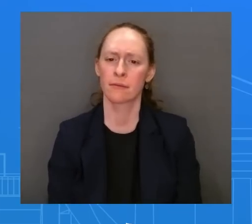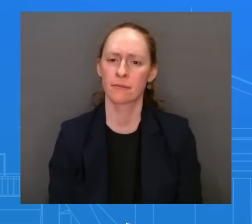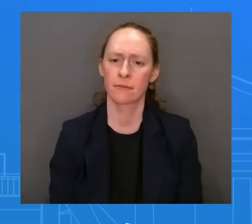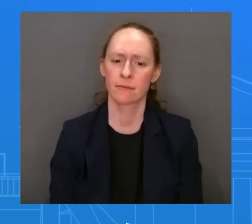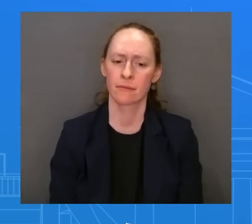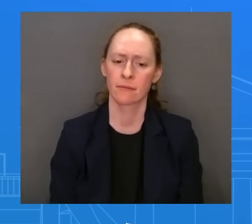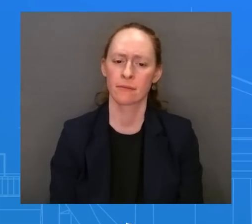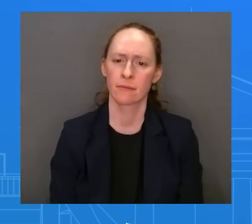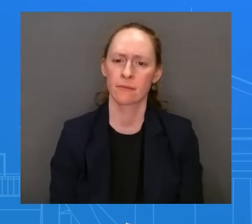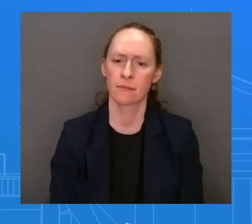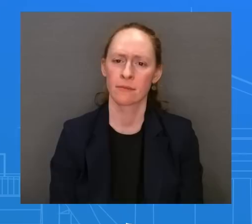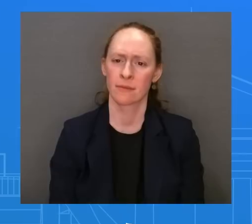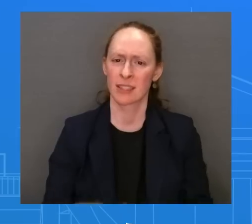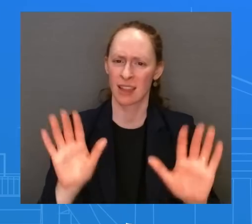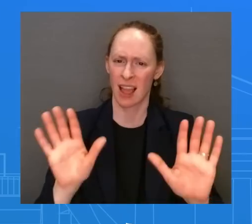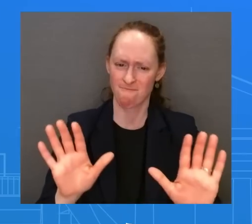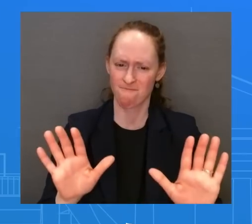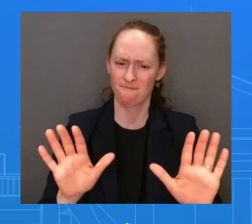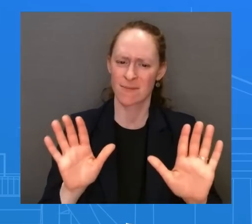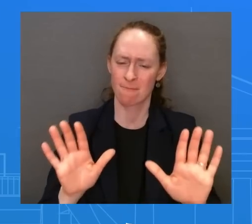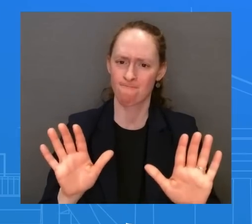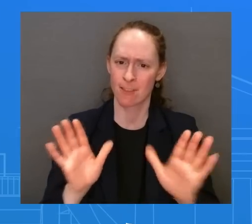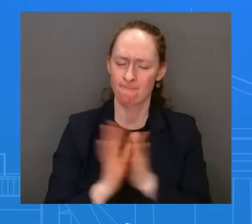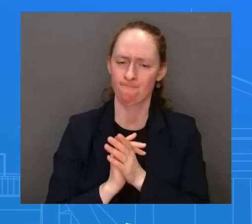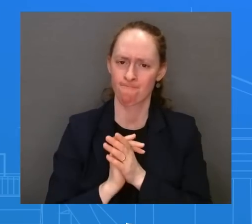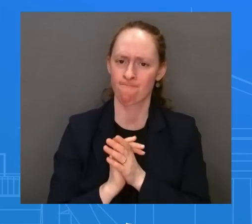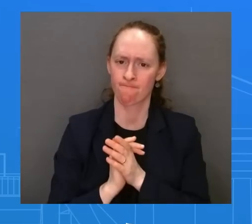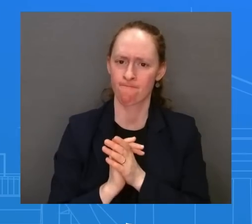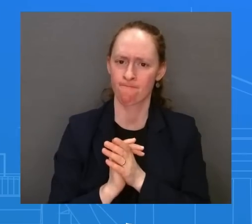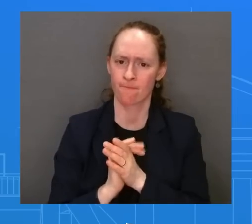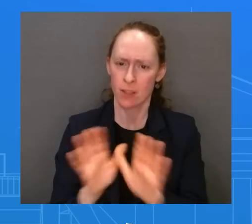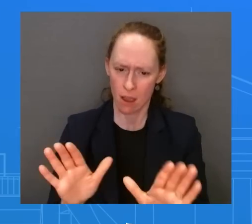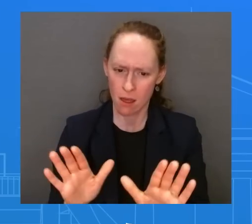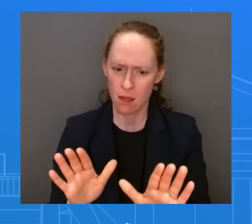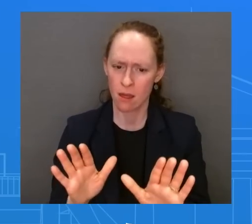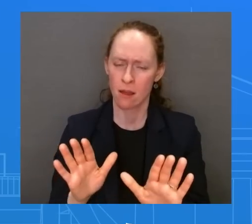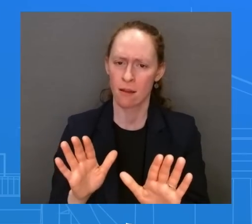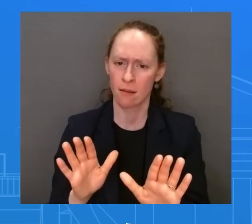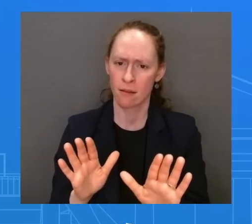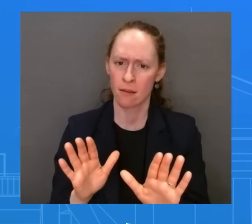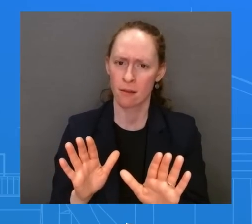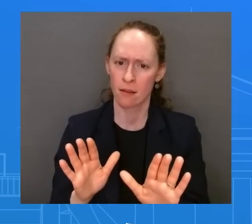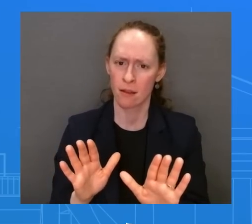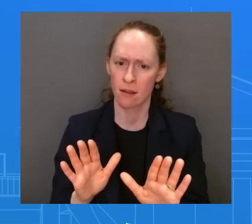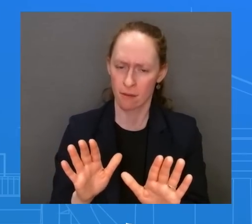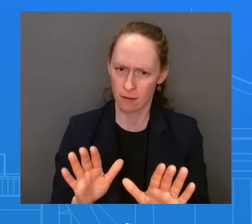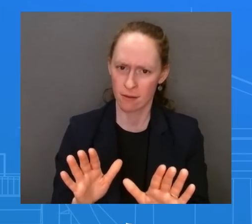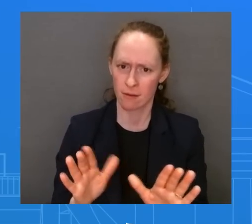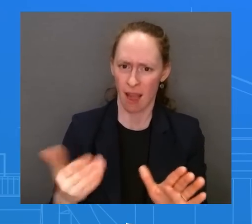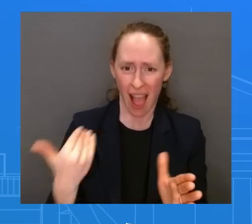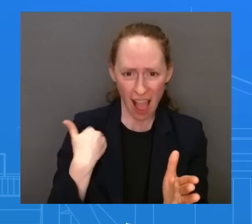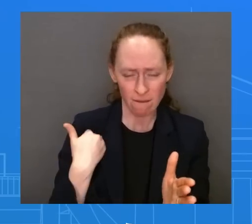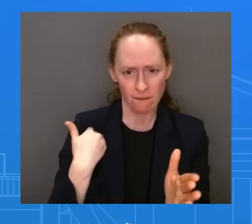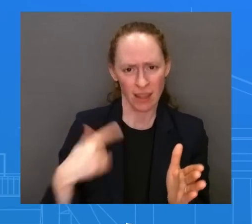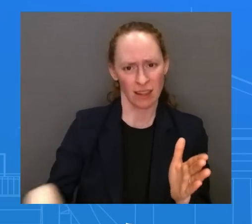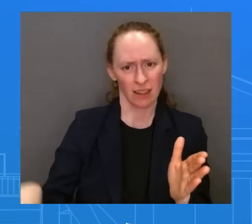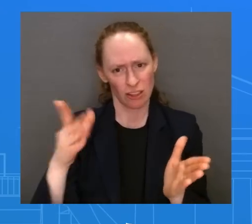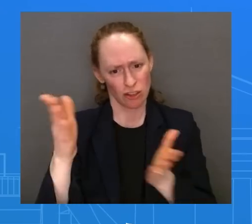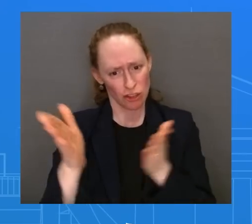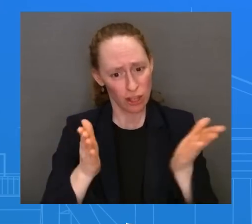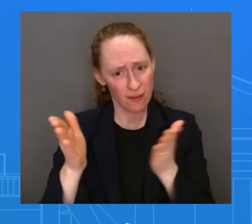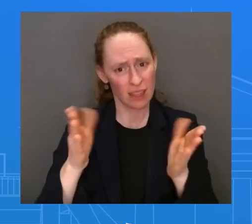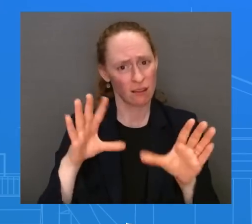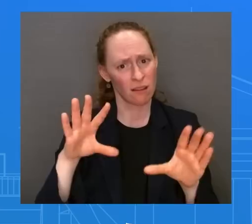service to this country that they can take with them the rest of their lives and feel honorable about it um they didn't